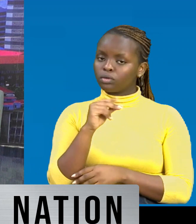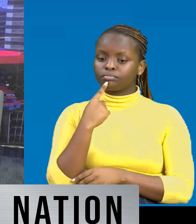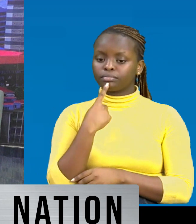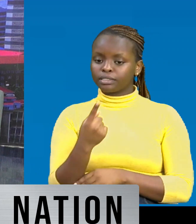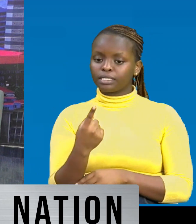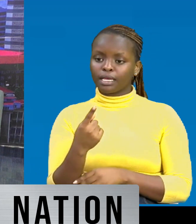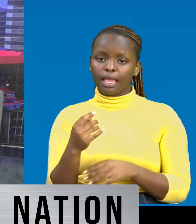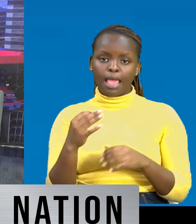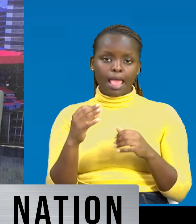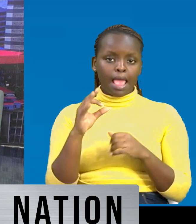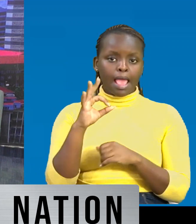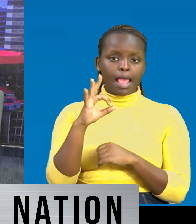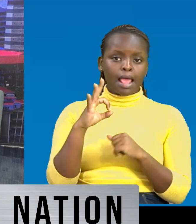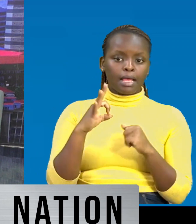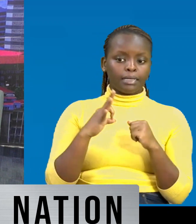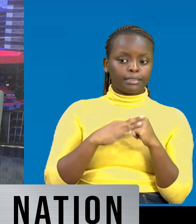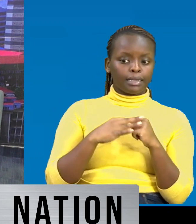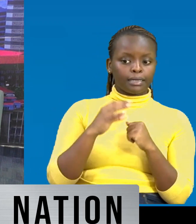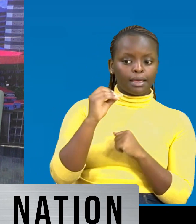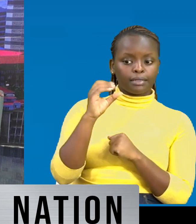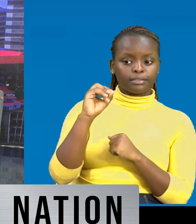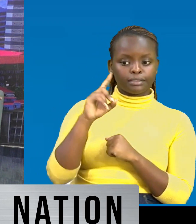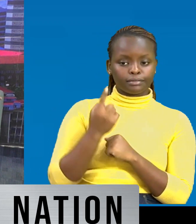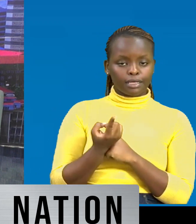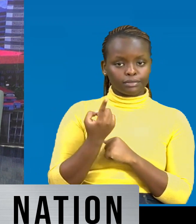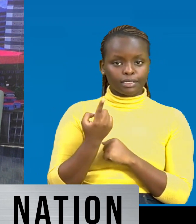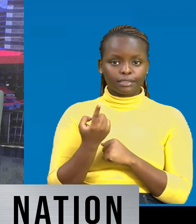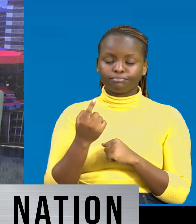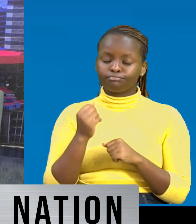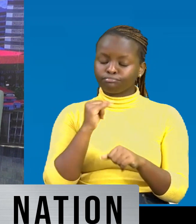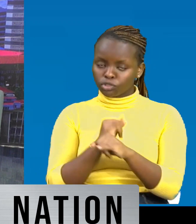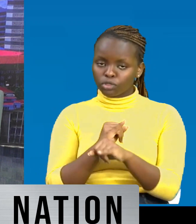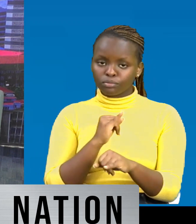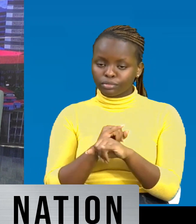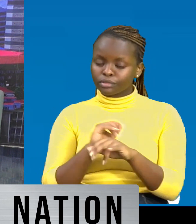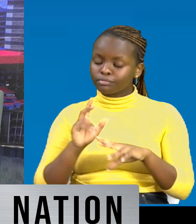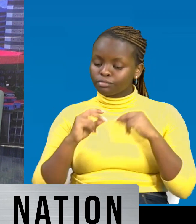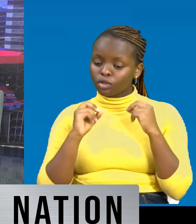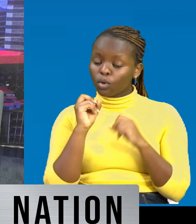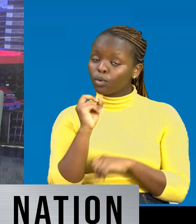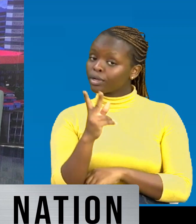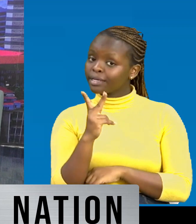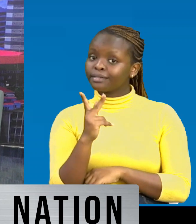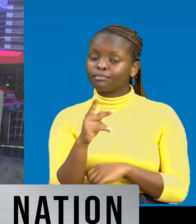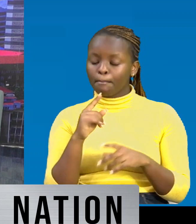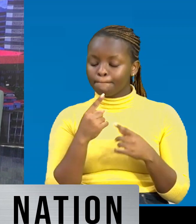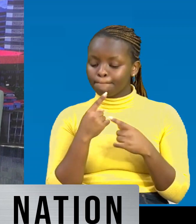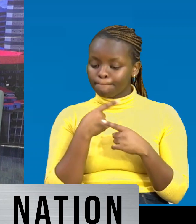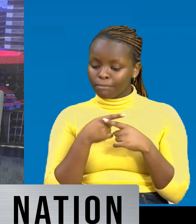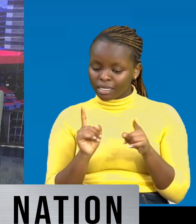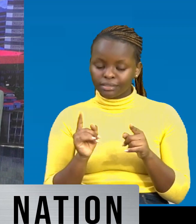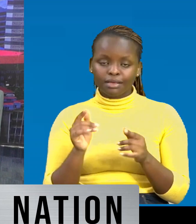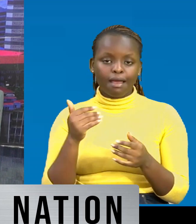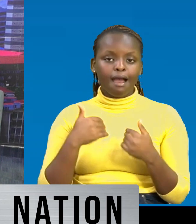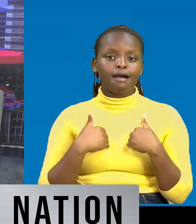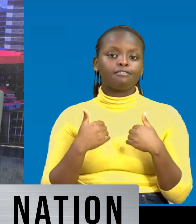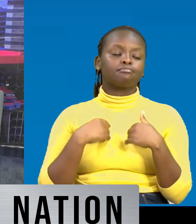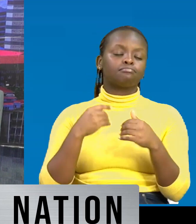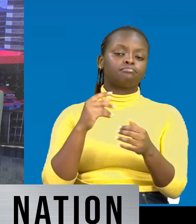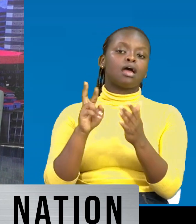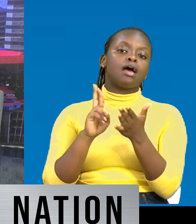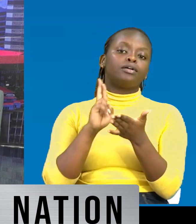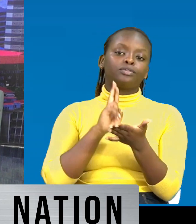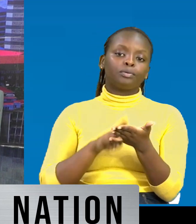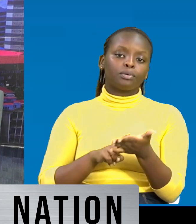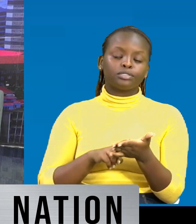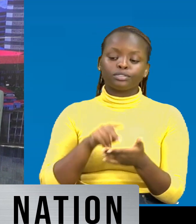is it 900,000 or so jobs? That's okay, but then we need to get those reports so that we can say that the travel